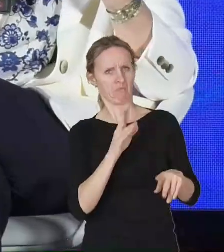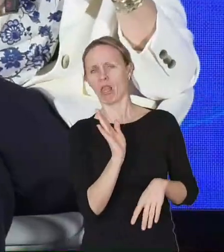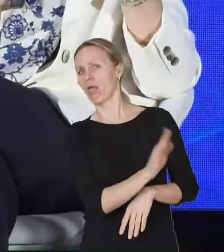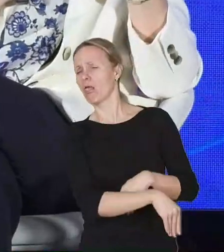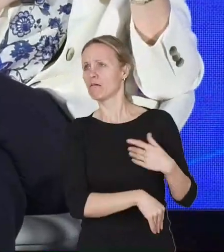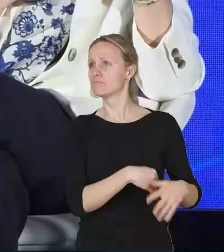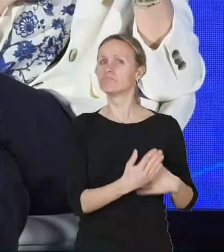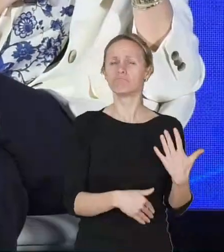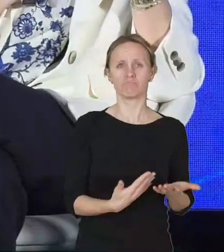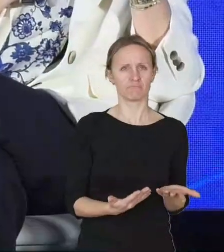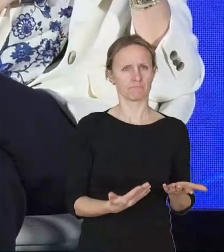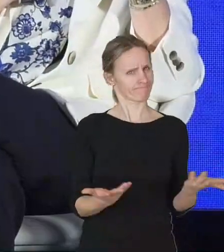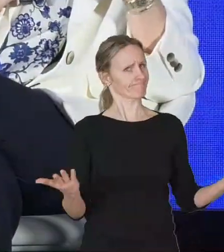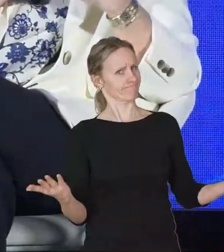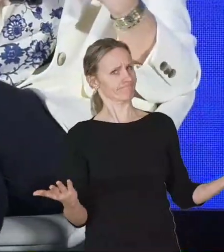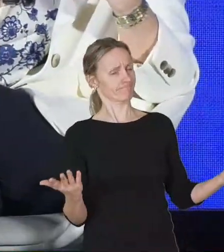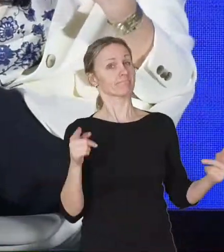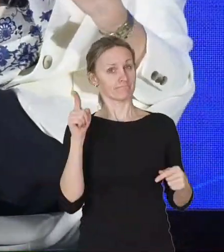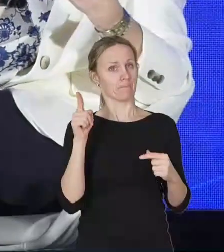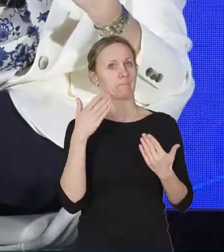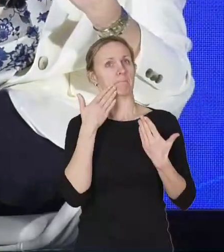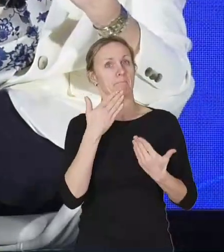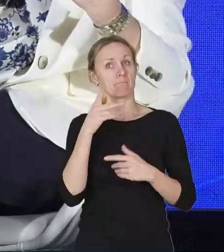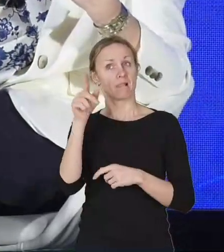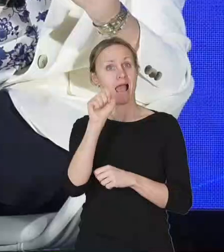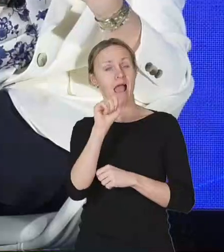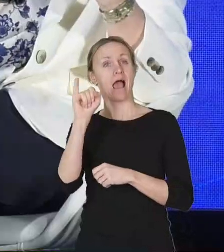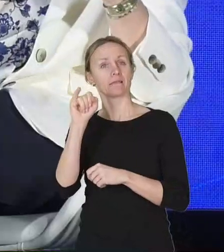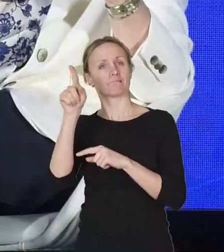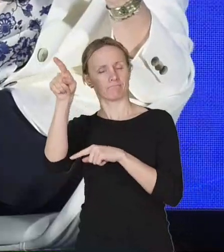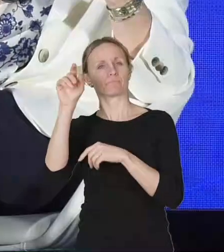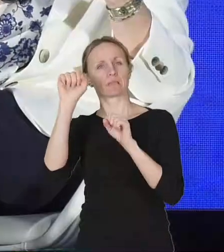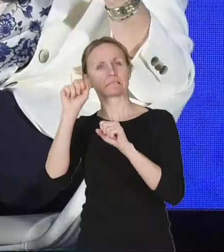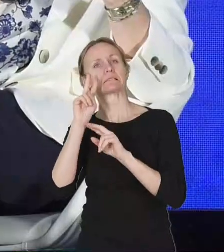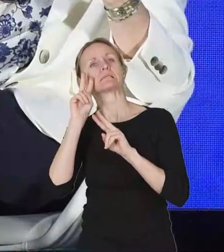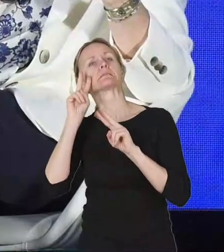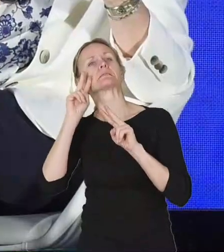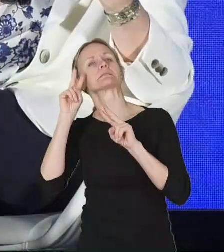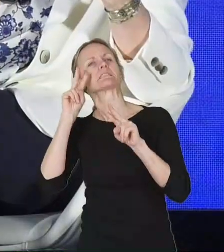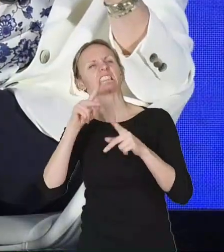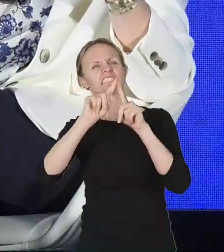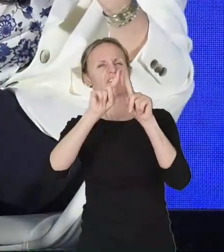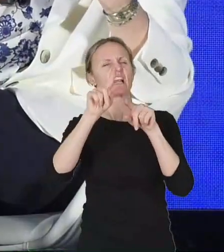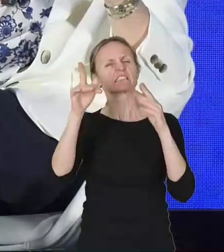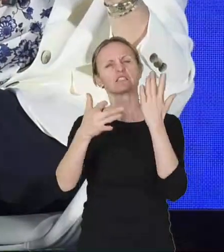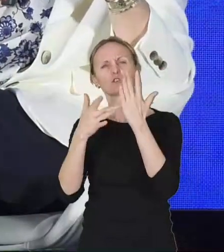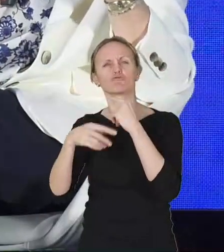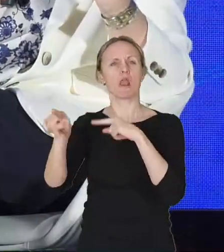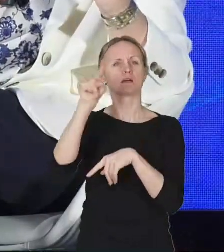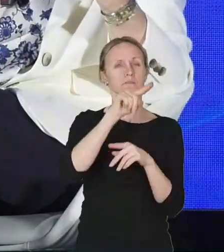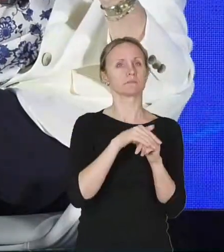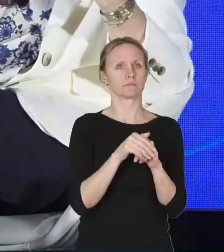such. But then we had countries like Spain, for instance, where you could have a very visible,